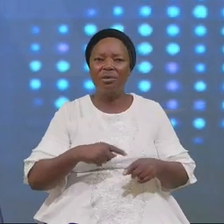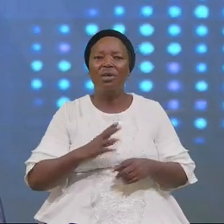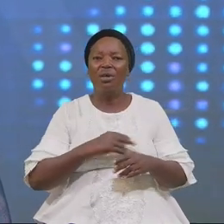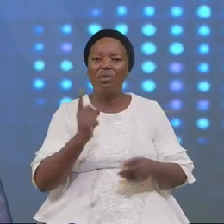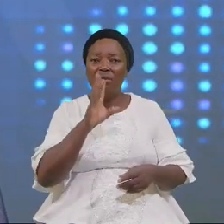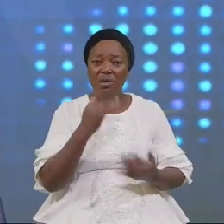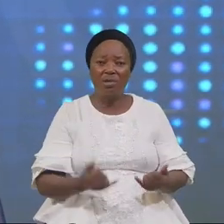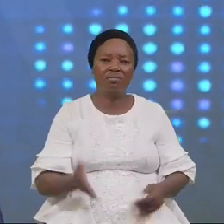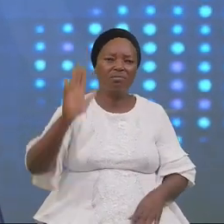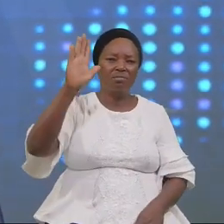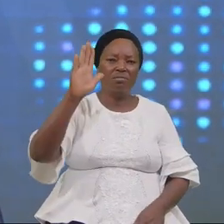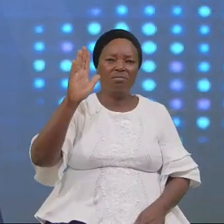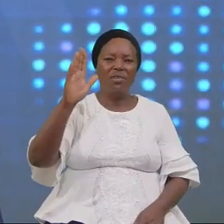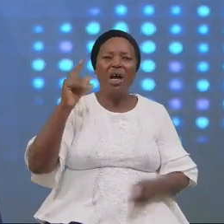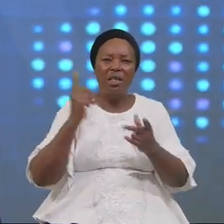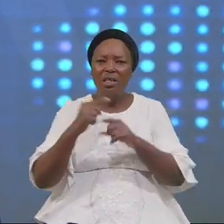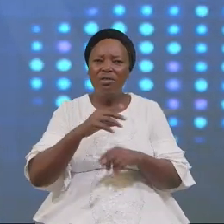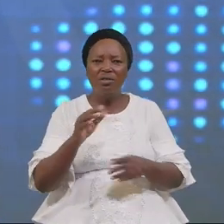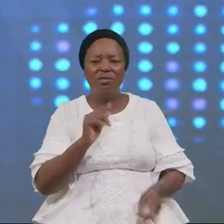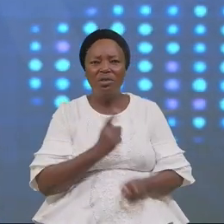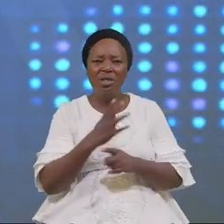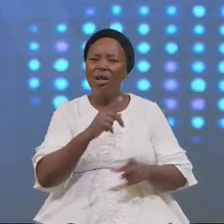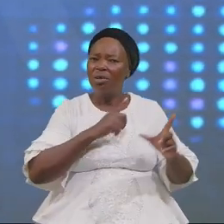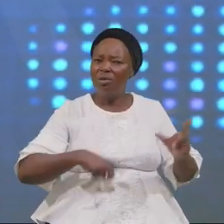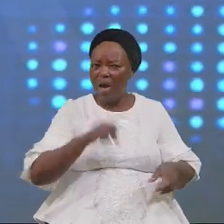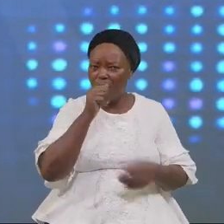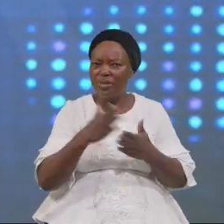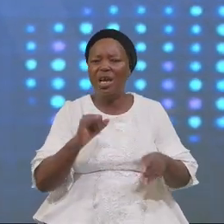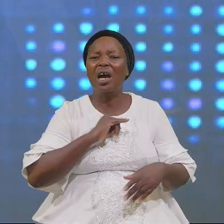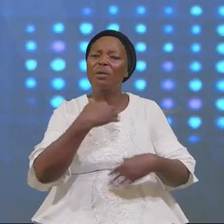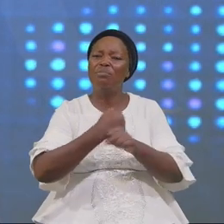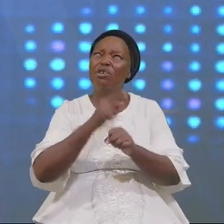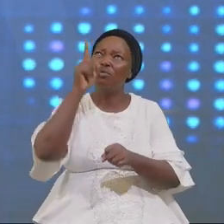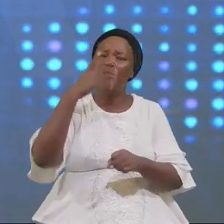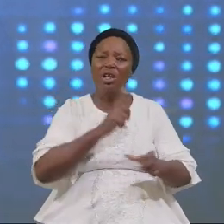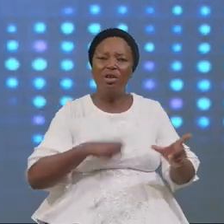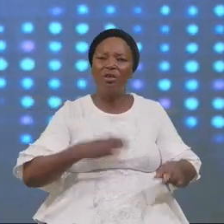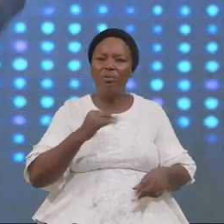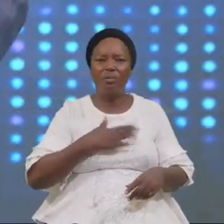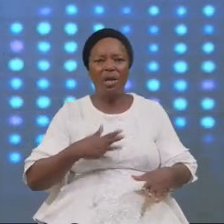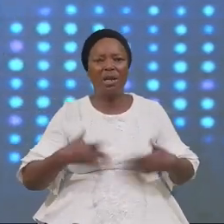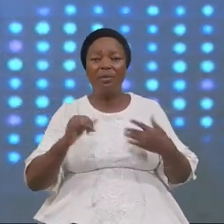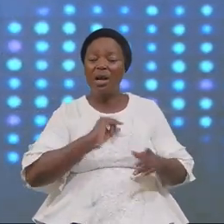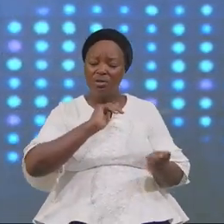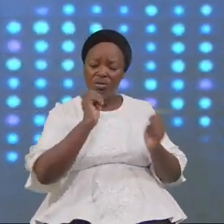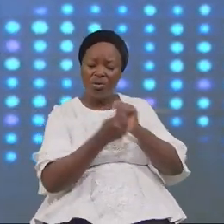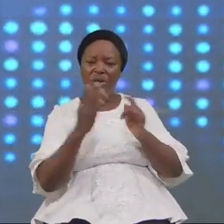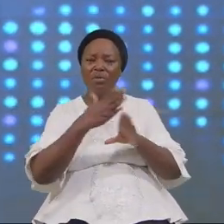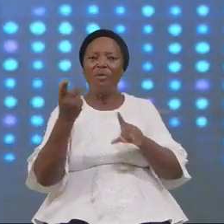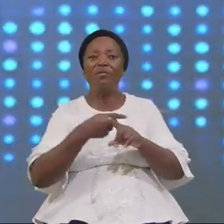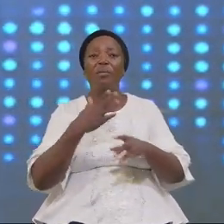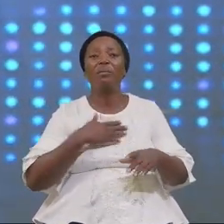hand and say, Lord, I'm here. I make you the Lord of my life. I turn away from my sin and